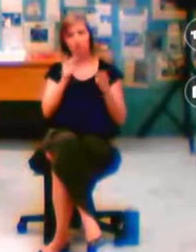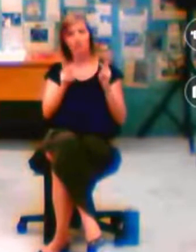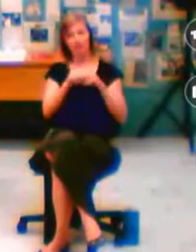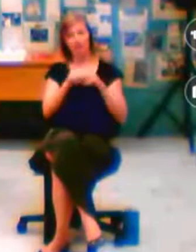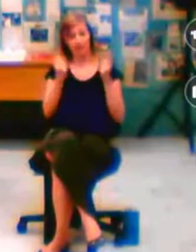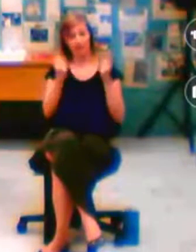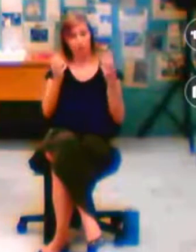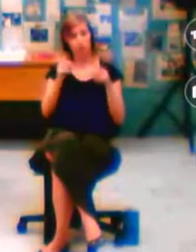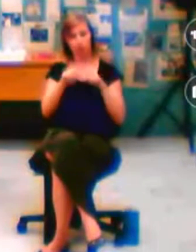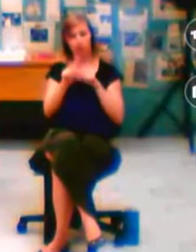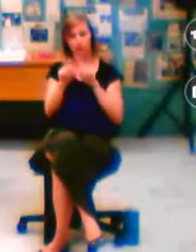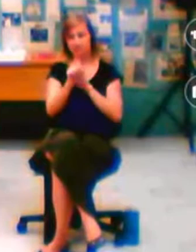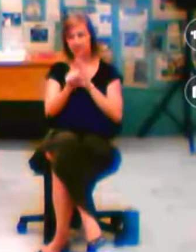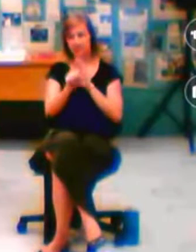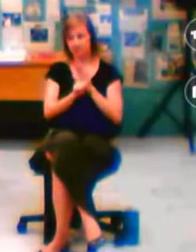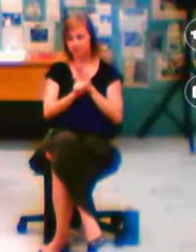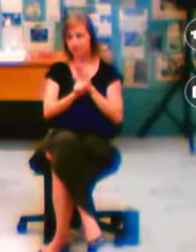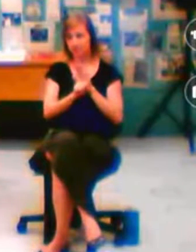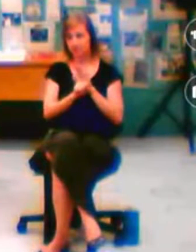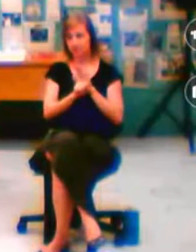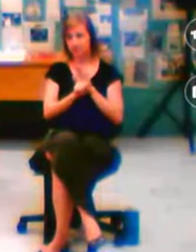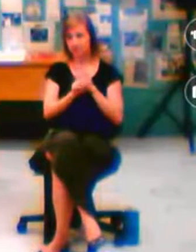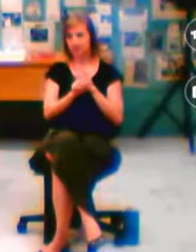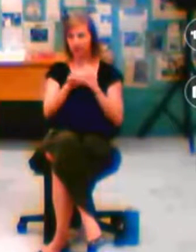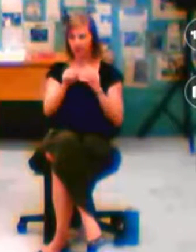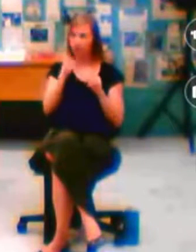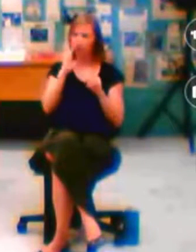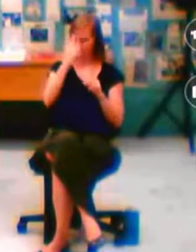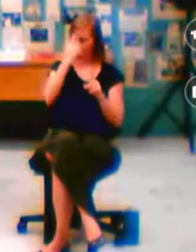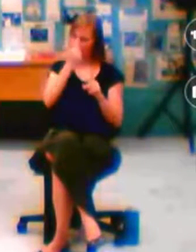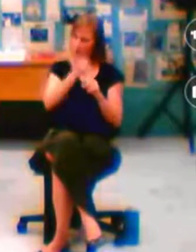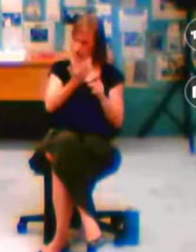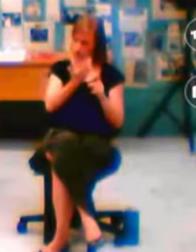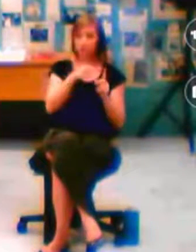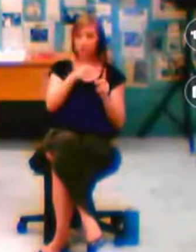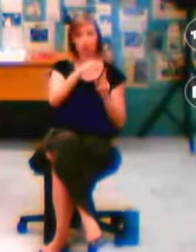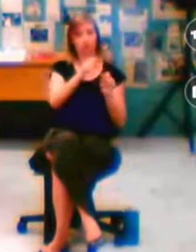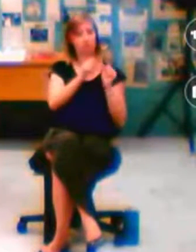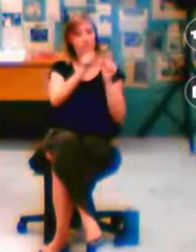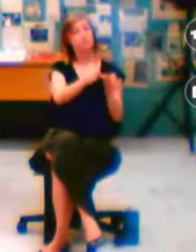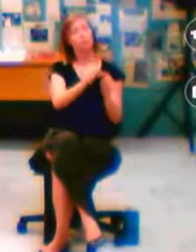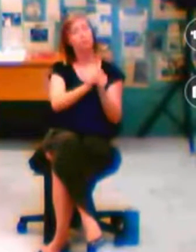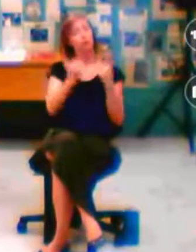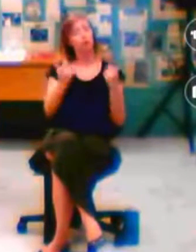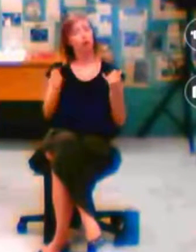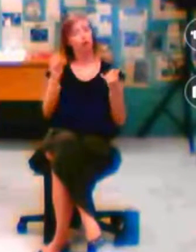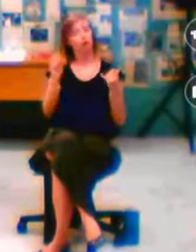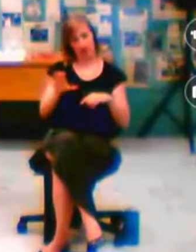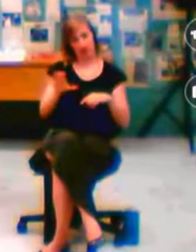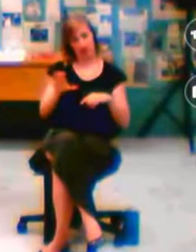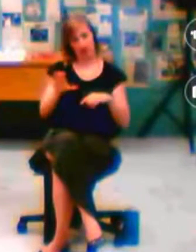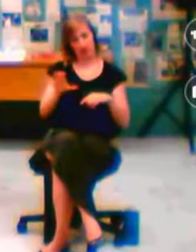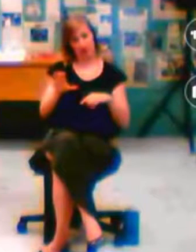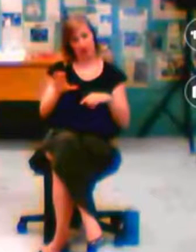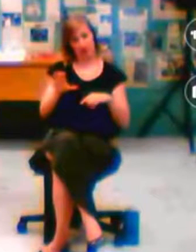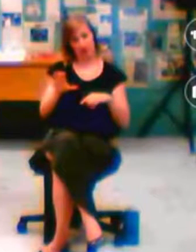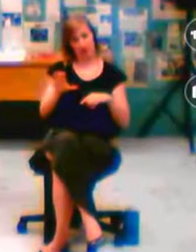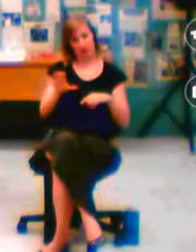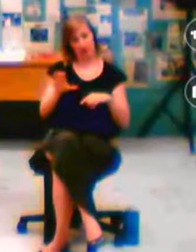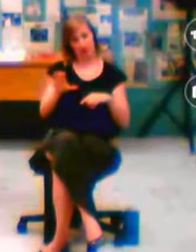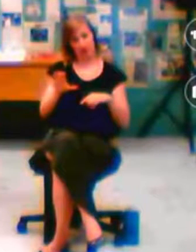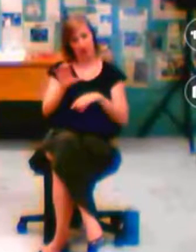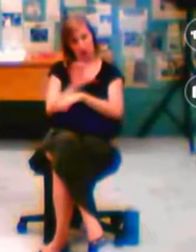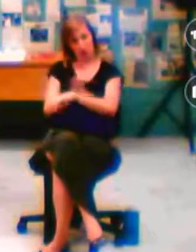Okay. Thank you. So first of all, if you're an employer who insures people who are in multiple